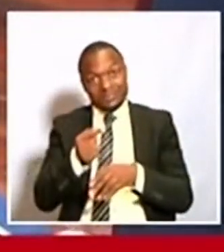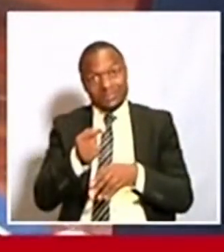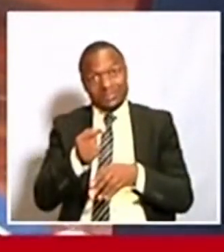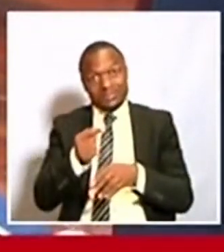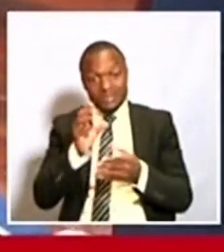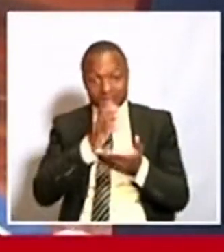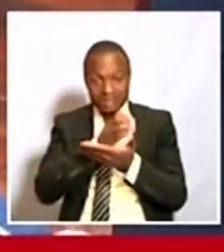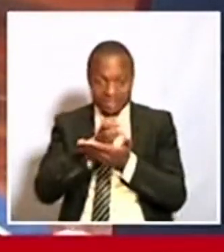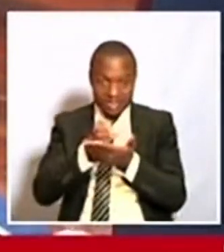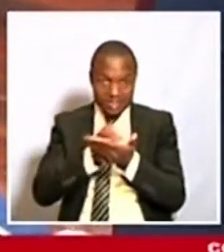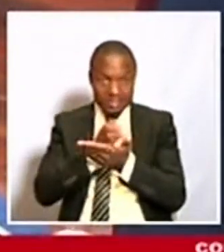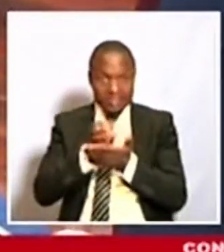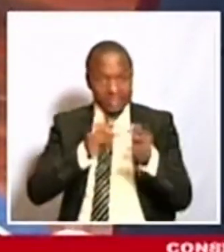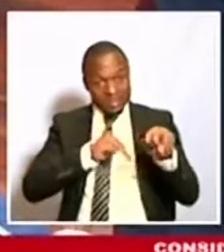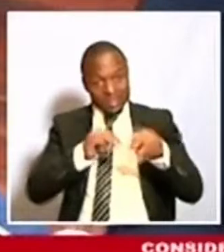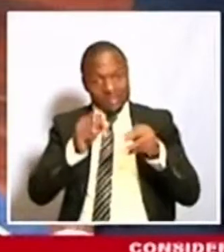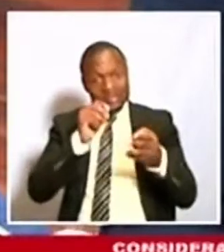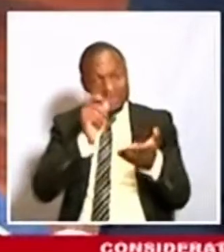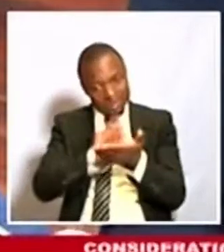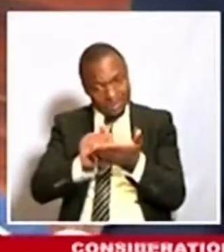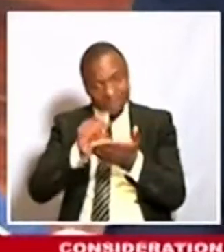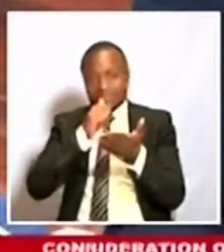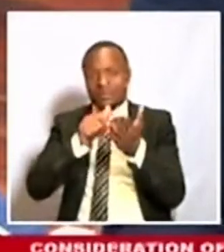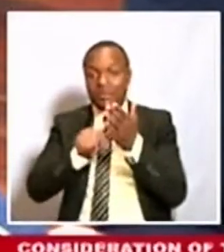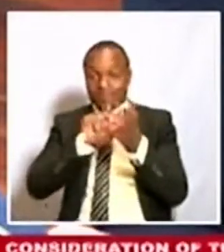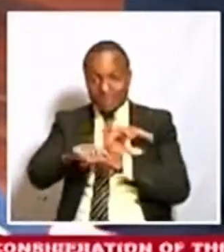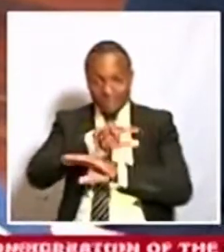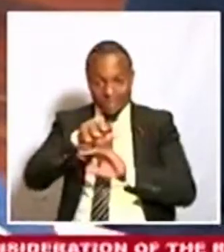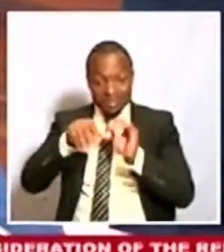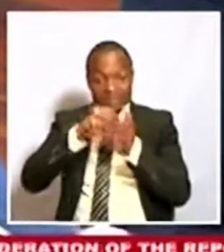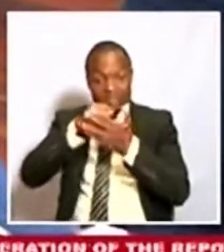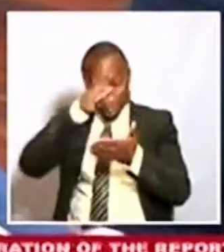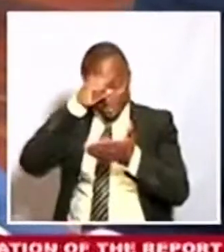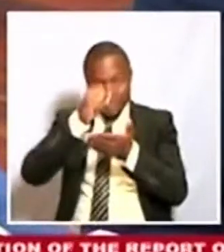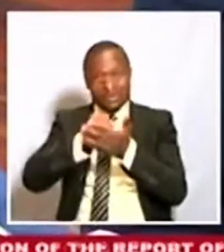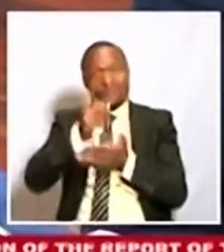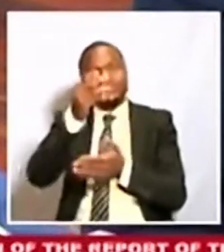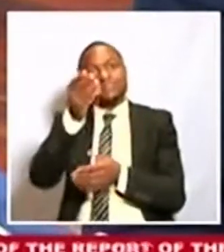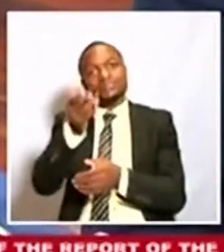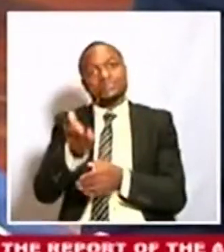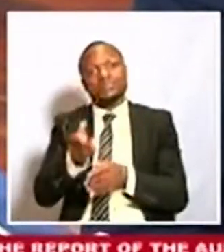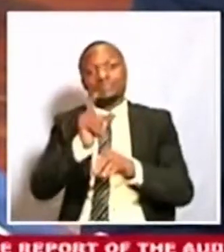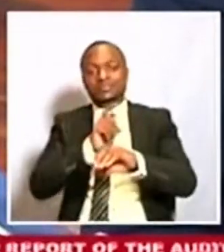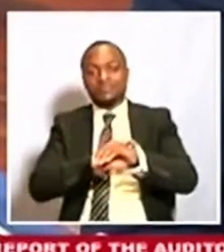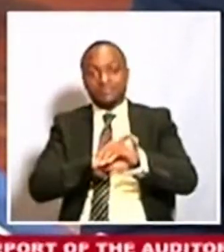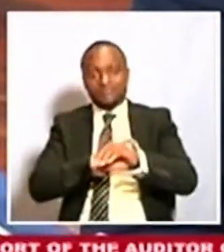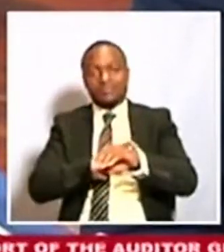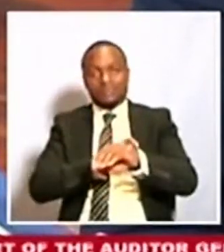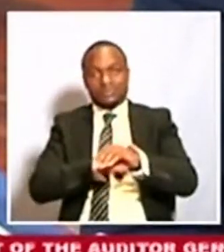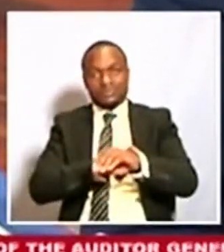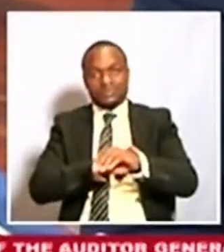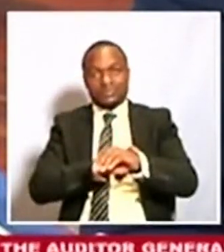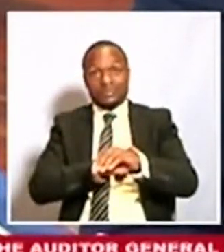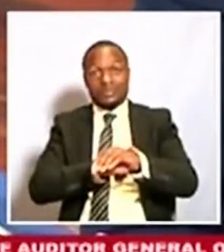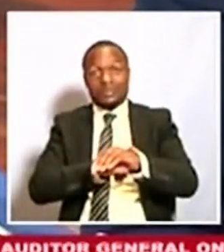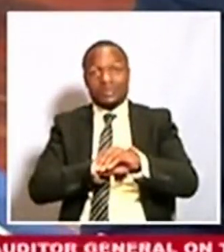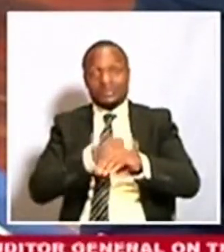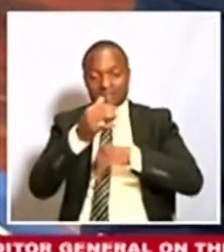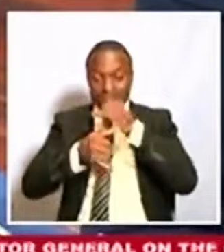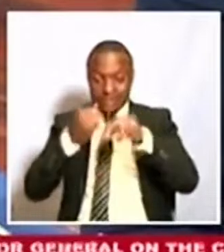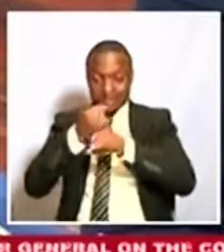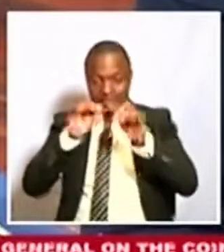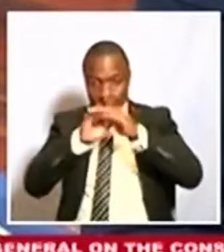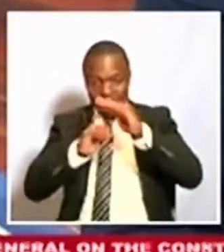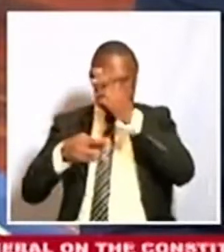college management has written a letter confirming that all the students were present during the academic year under review. See